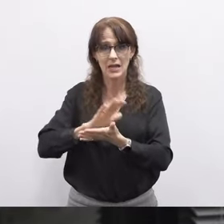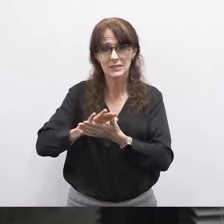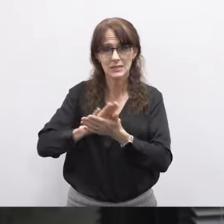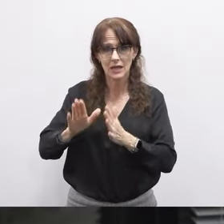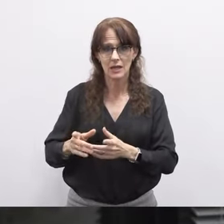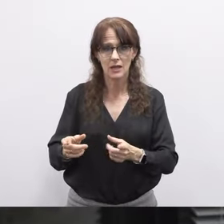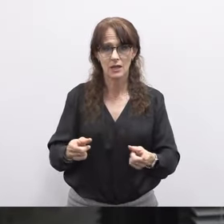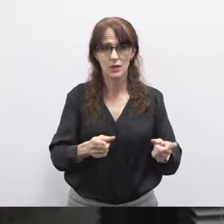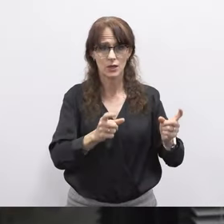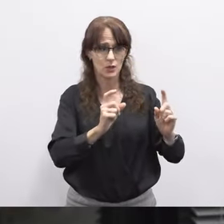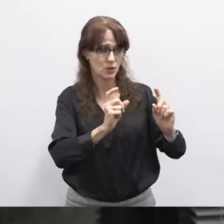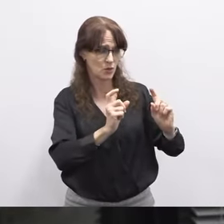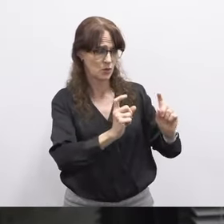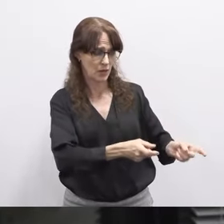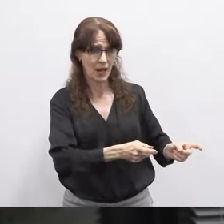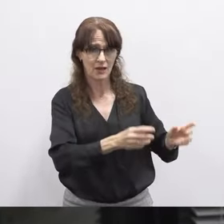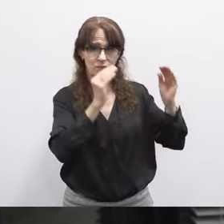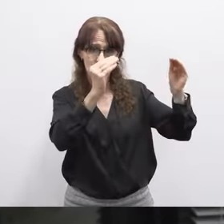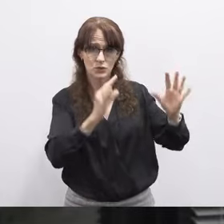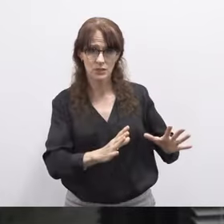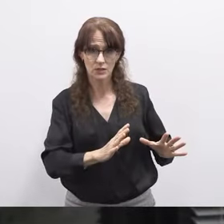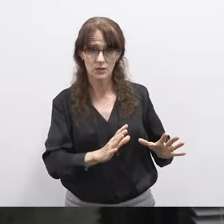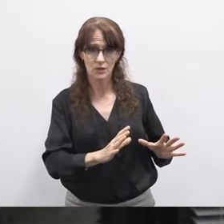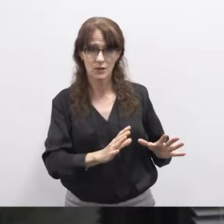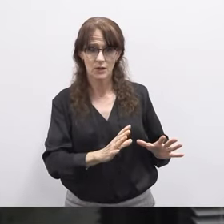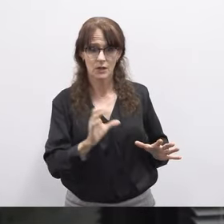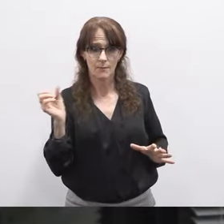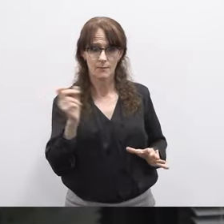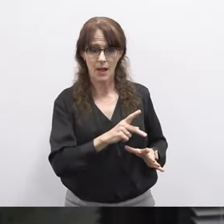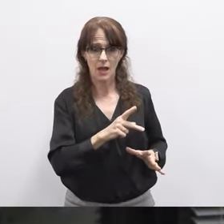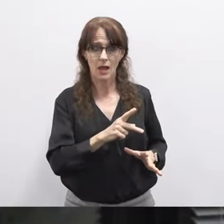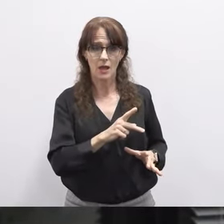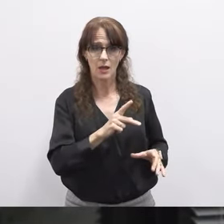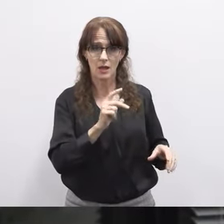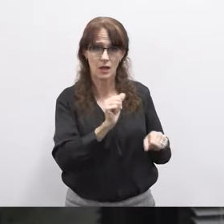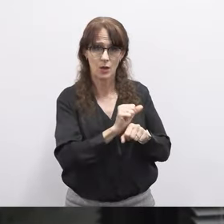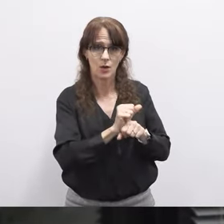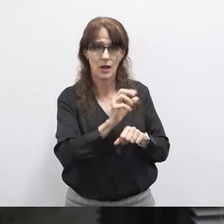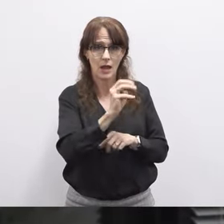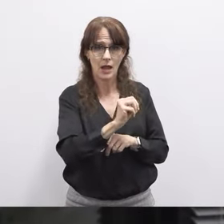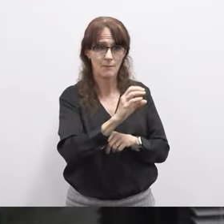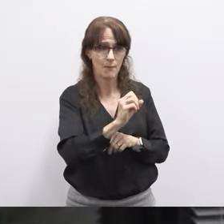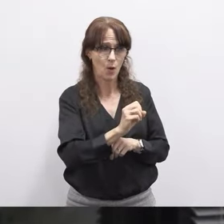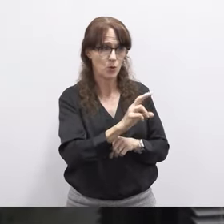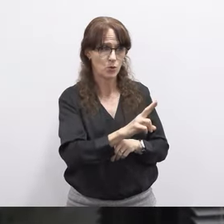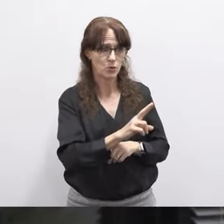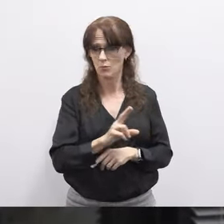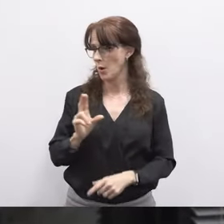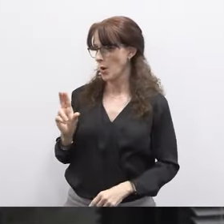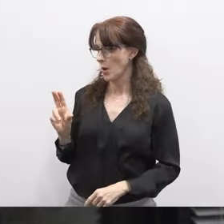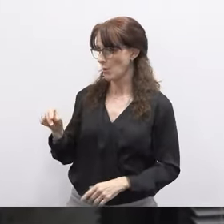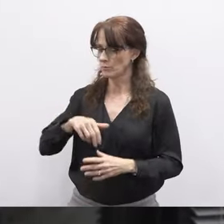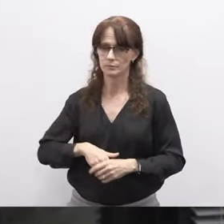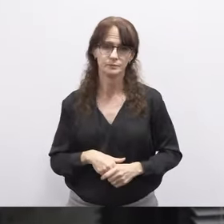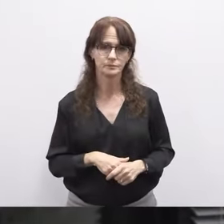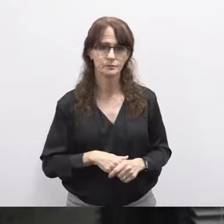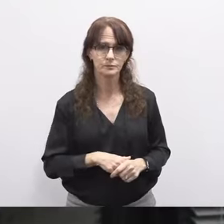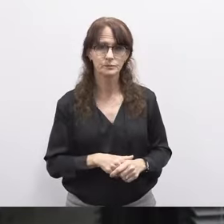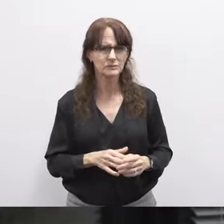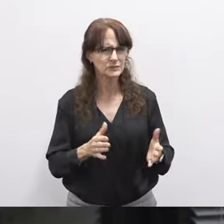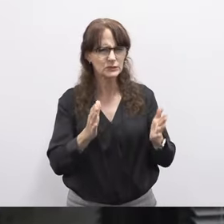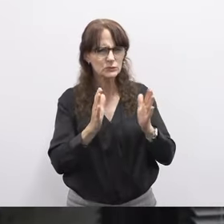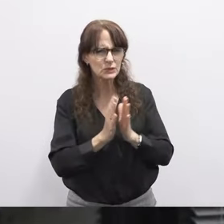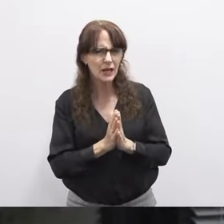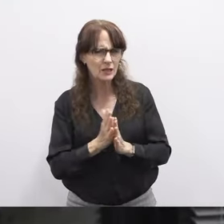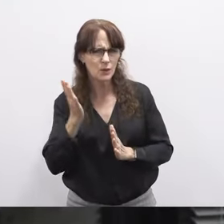guys gave to the teachers in the return to work MOU. His response was no. When we